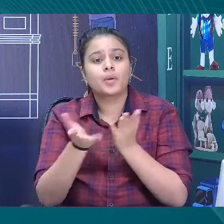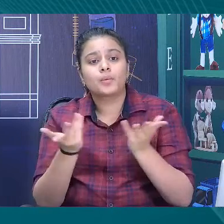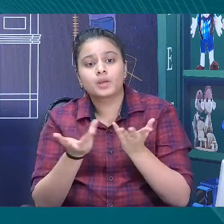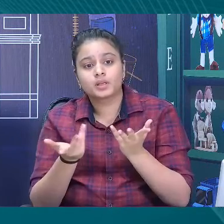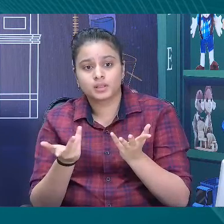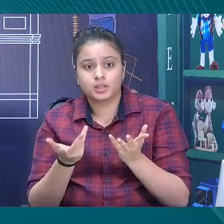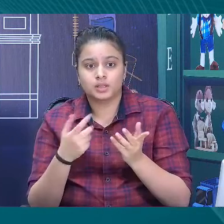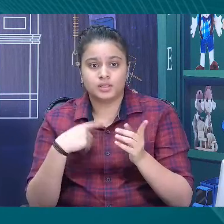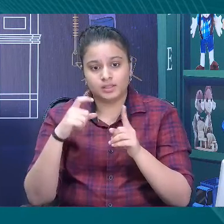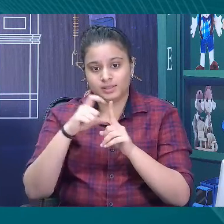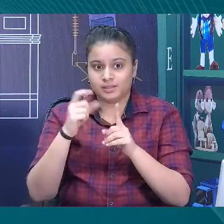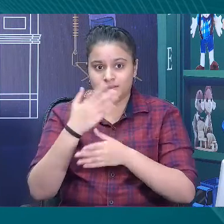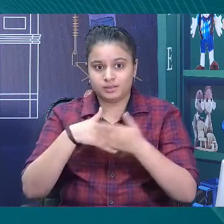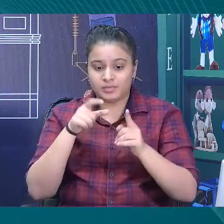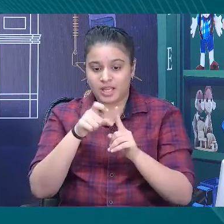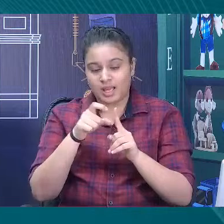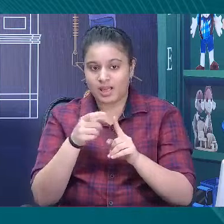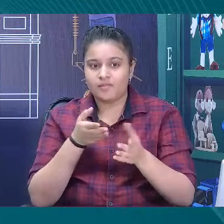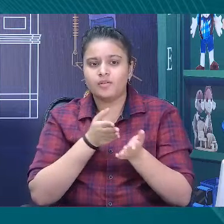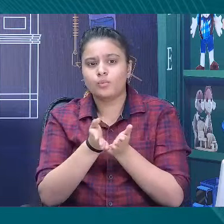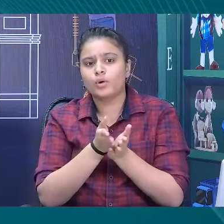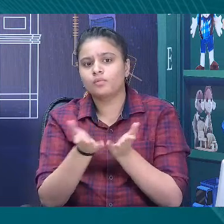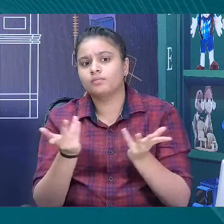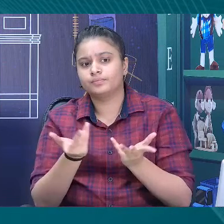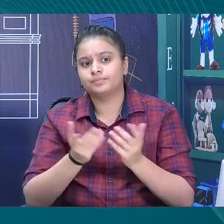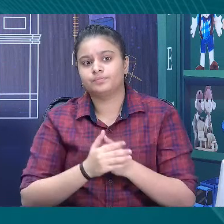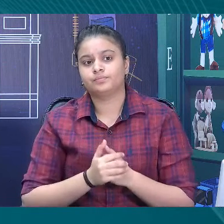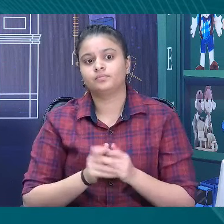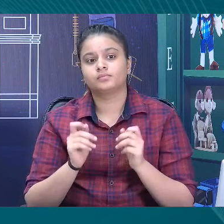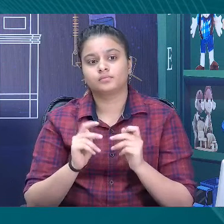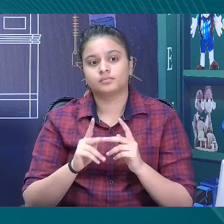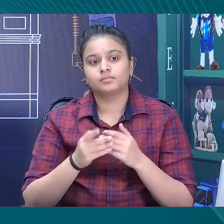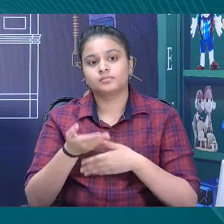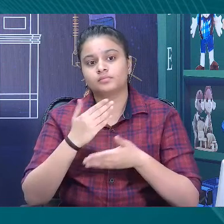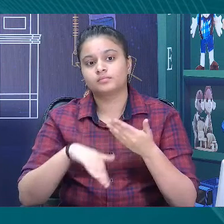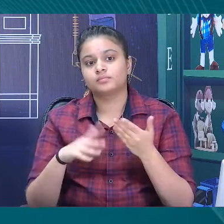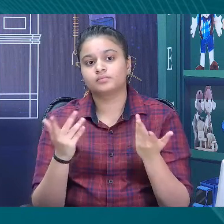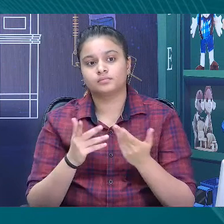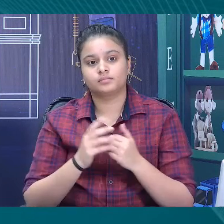address this different variability. Yes. Okay, so